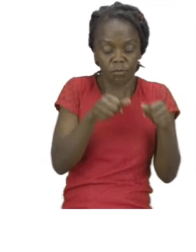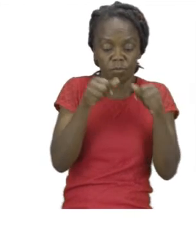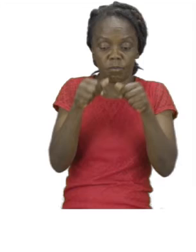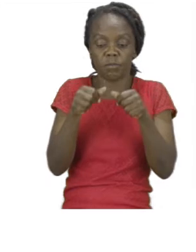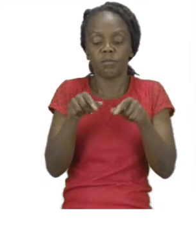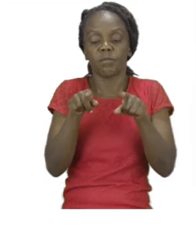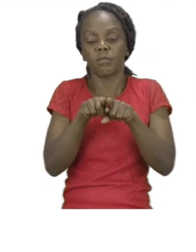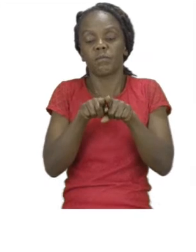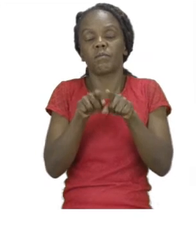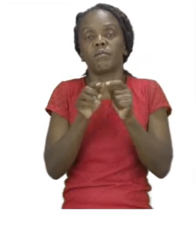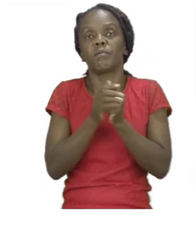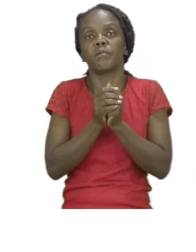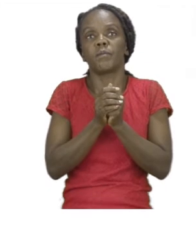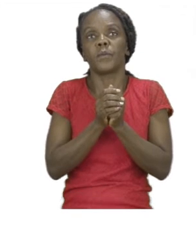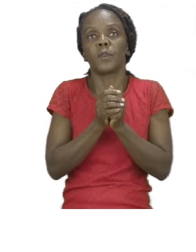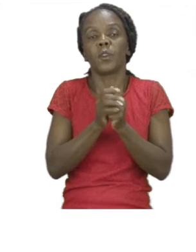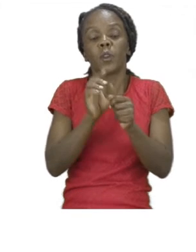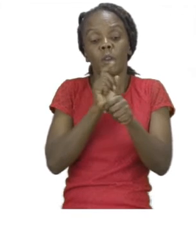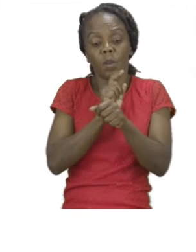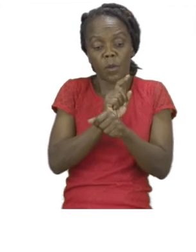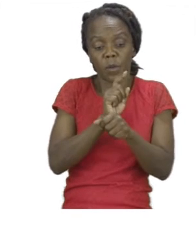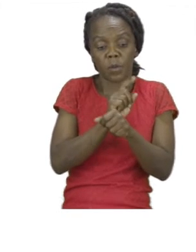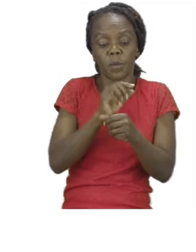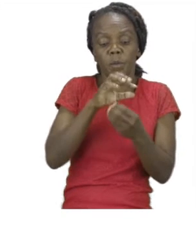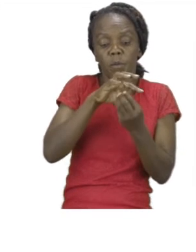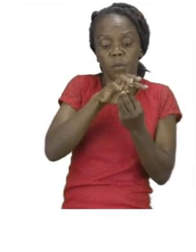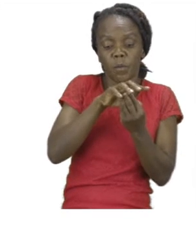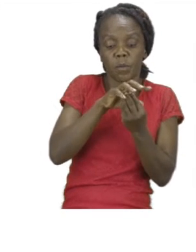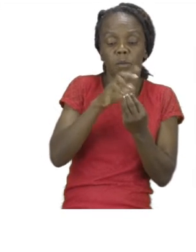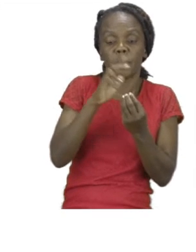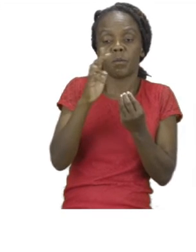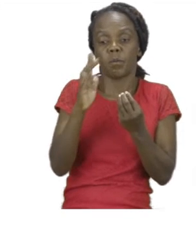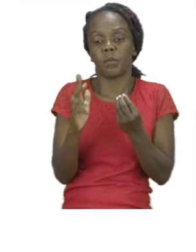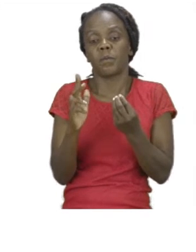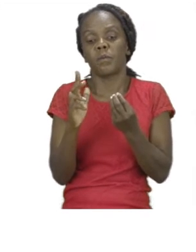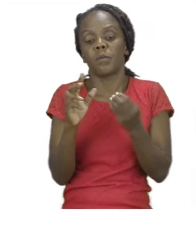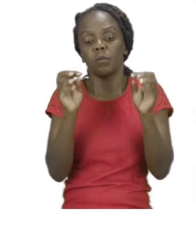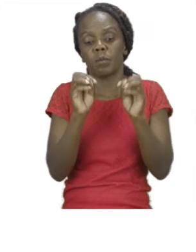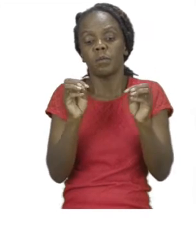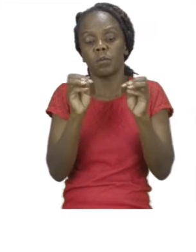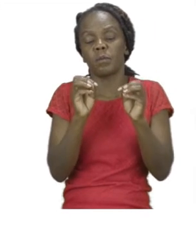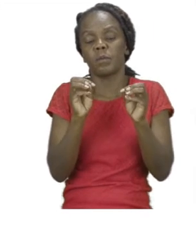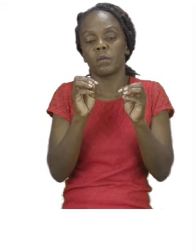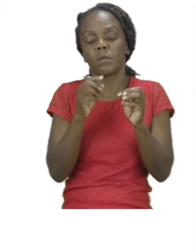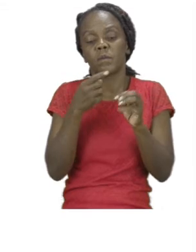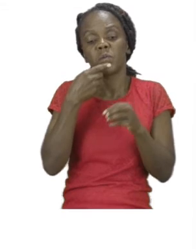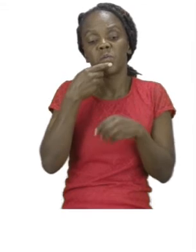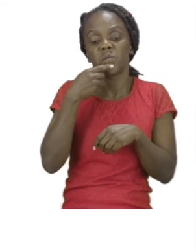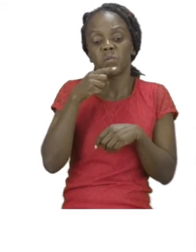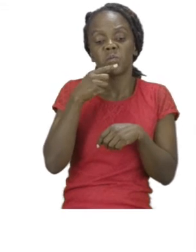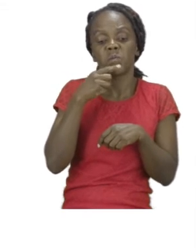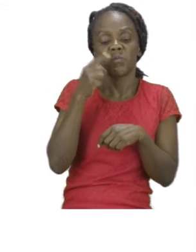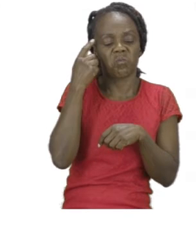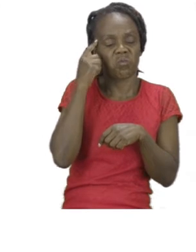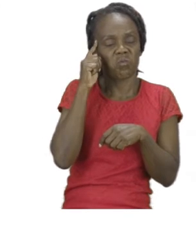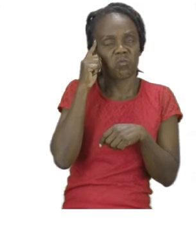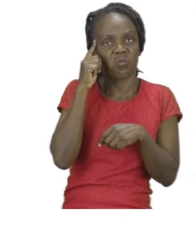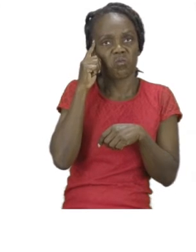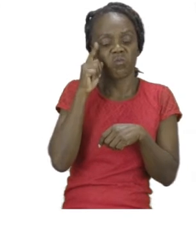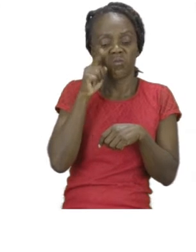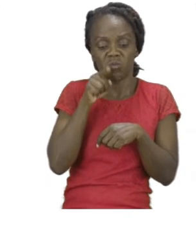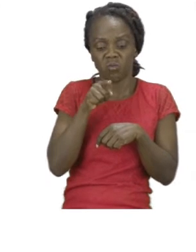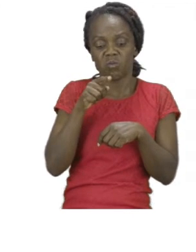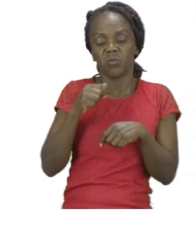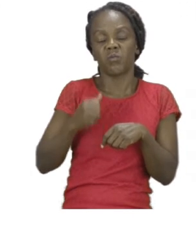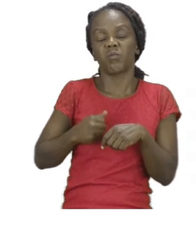family member, the man there, which I think is father. And then the